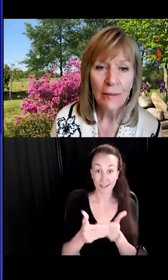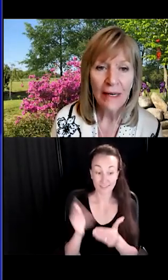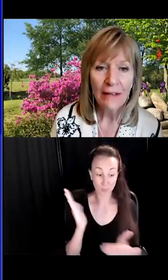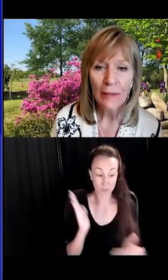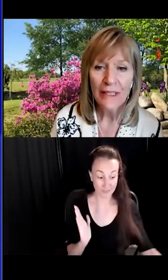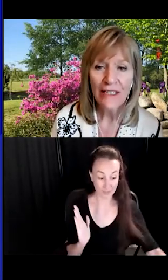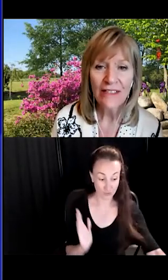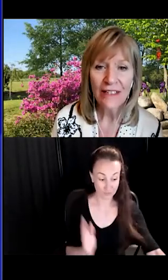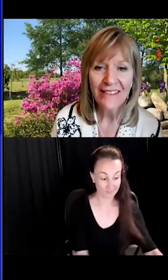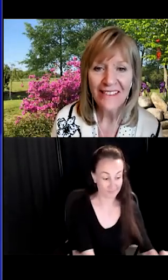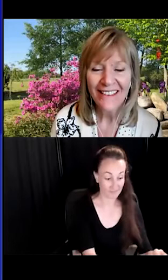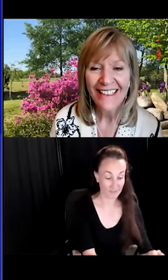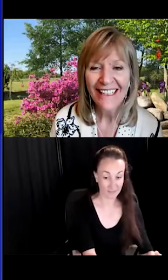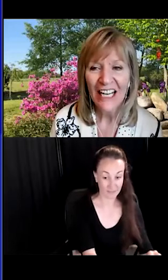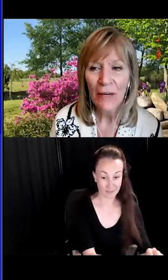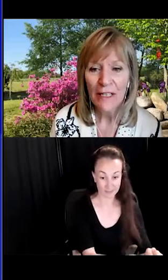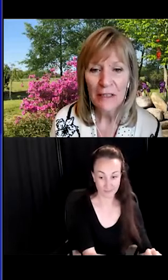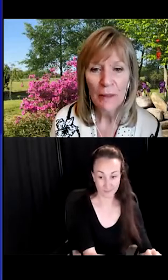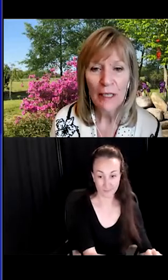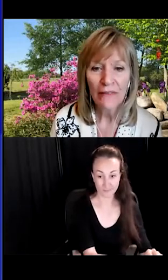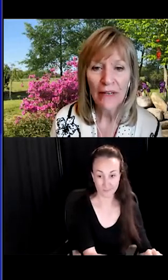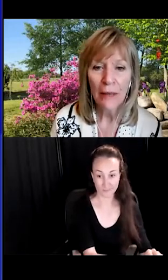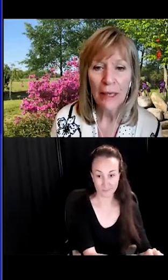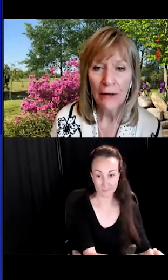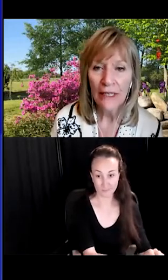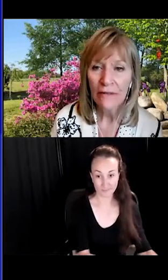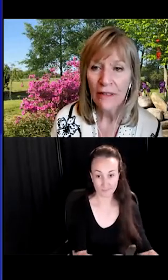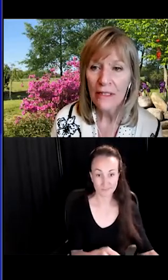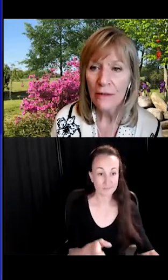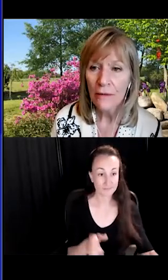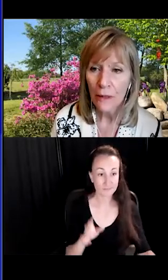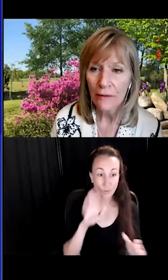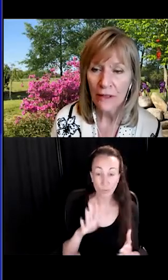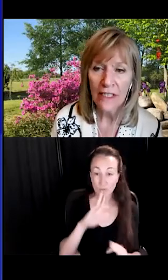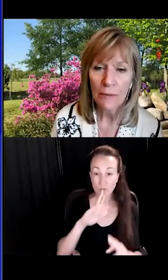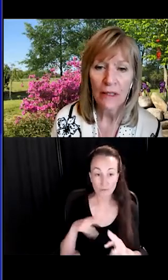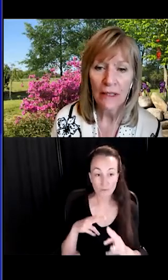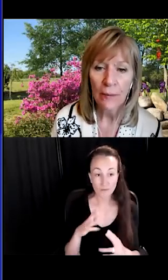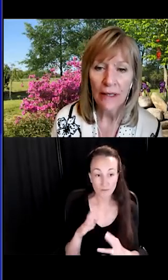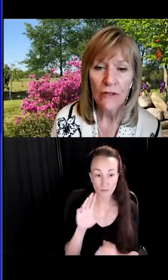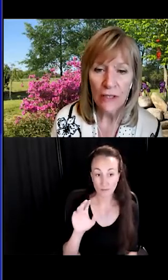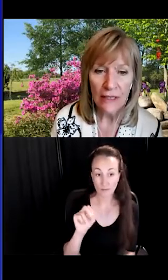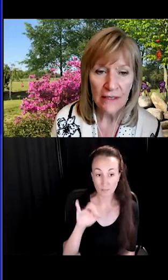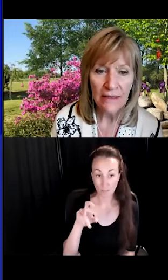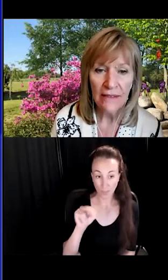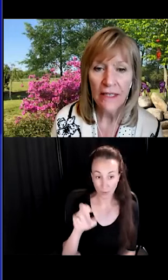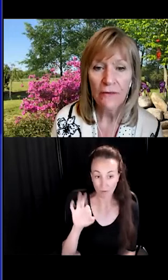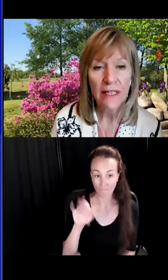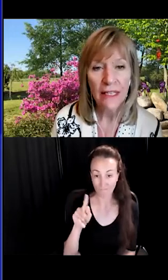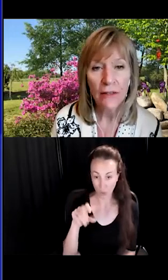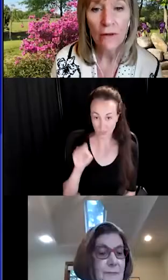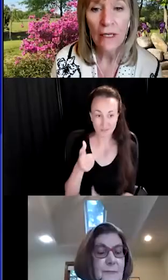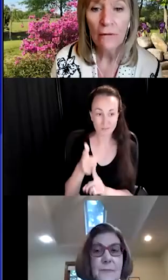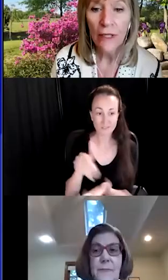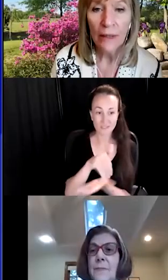is all about implementation science, and being provided by Marianne Farkas, who is one of our iSPARC collaborators. She is at the Center